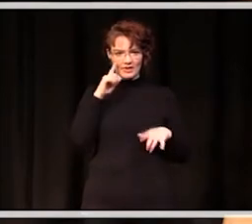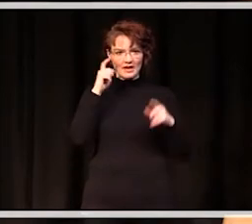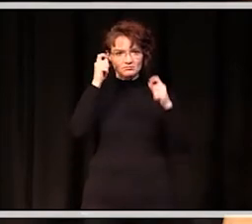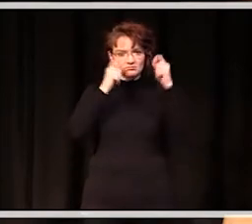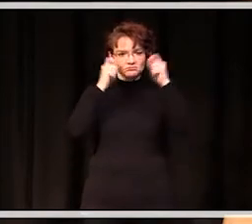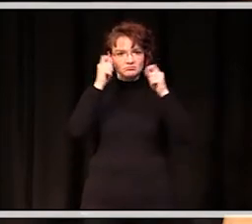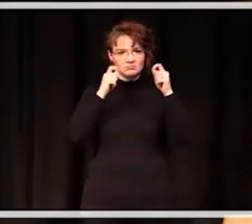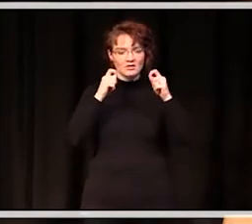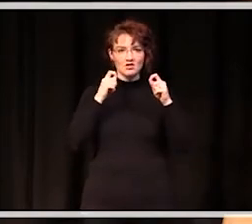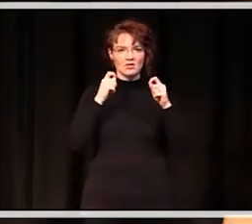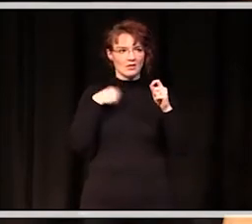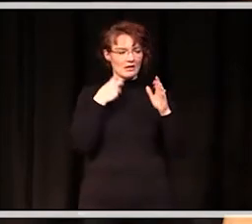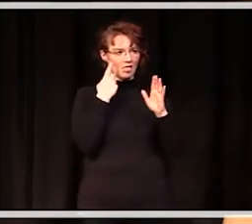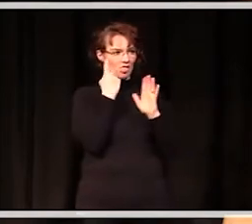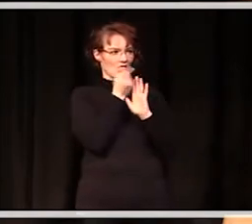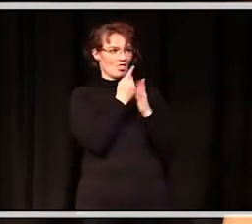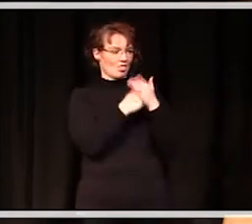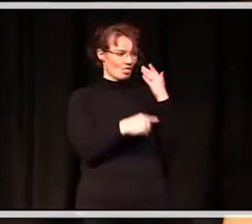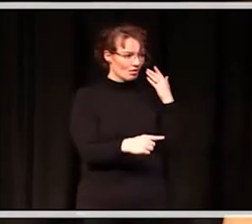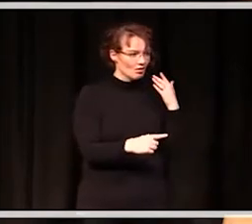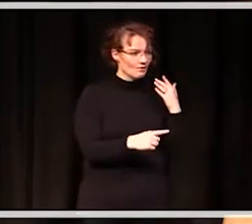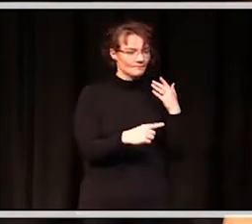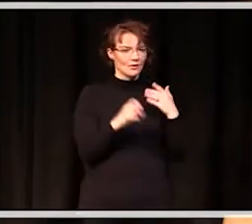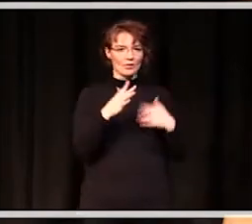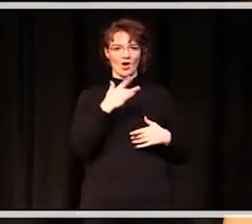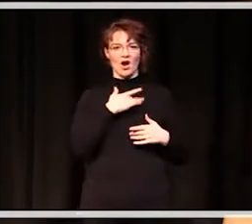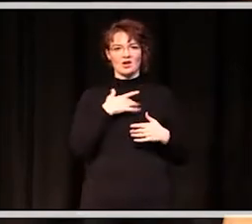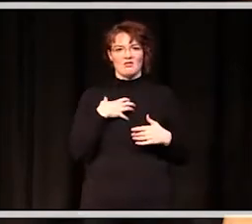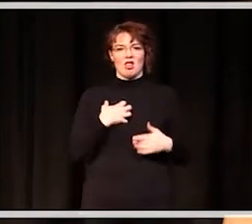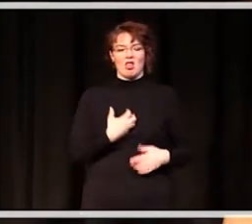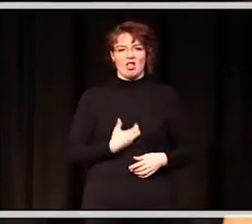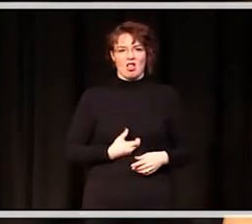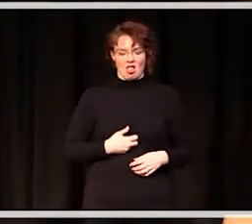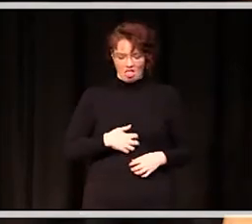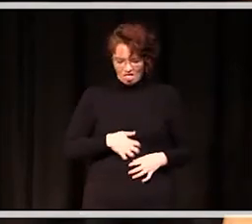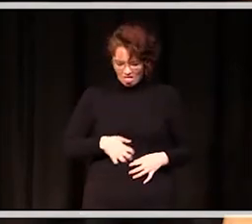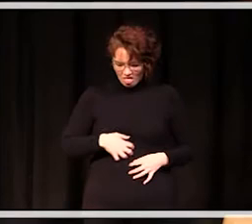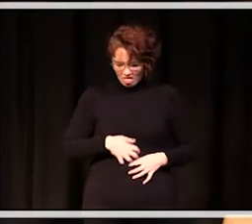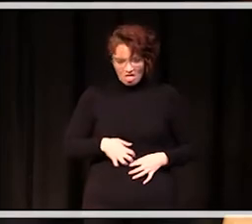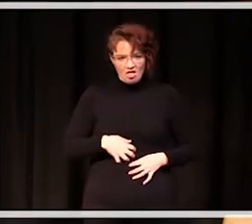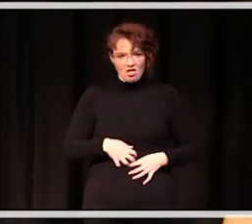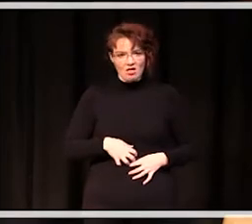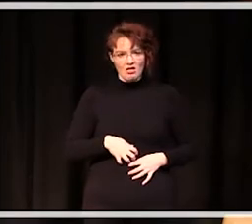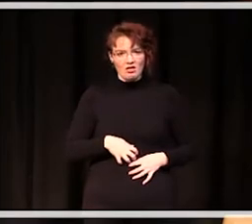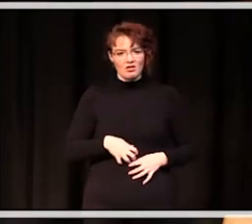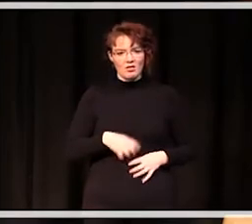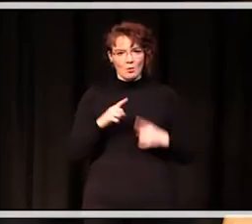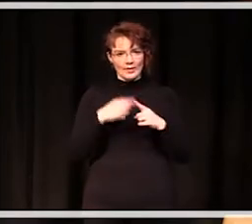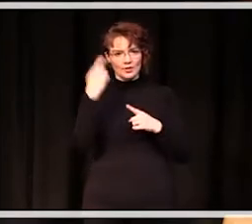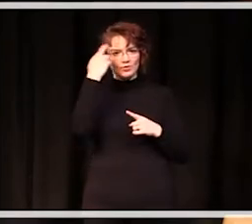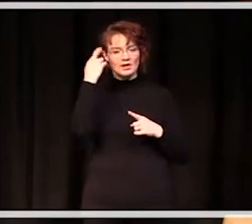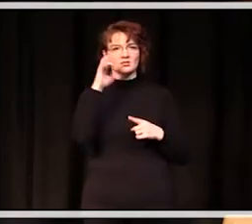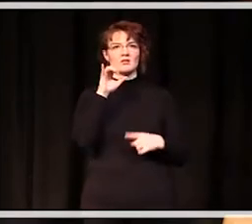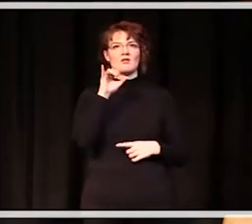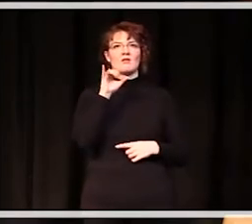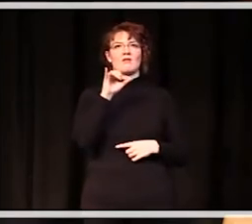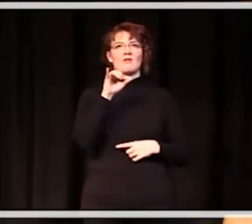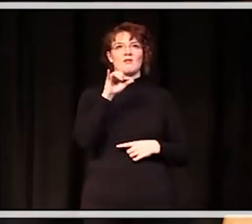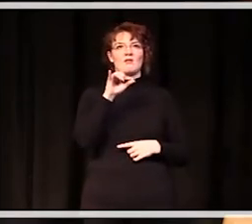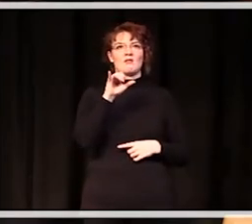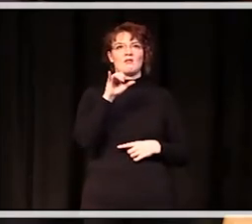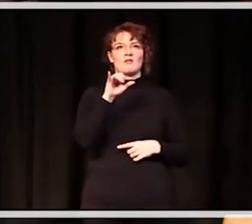this. Or that heart sinking into the ankles, or that pit in the stomach, or that, oh my goodness, I have been